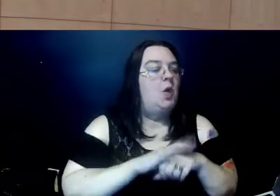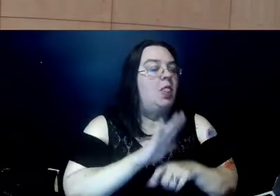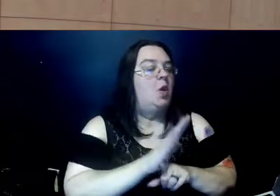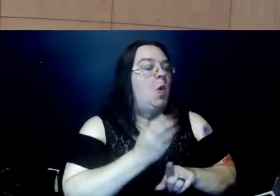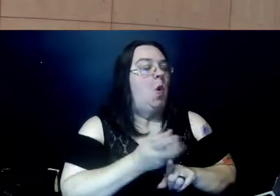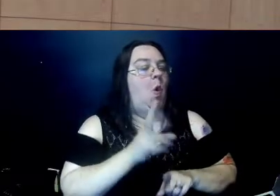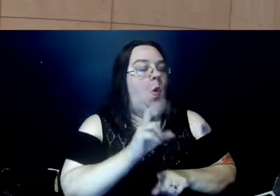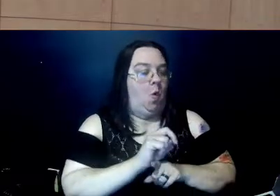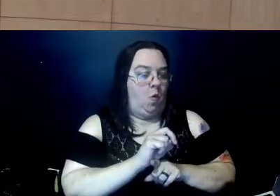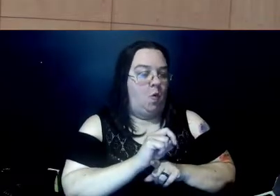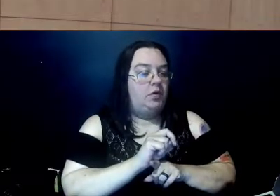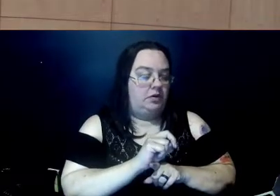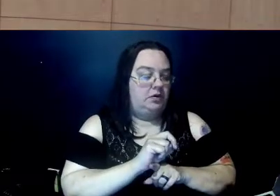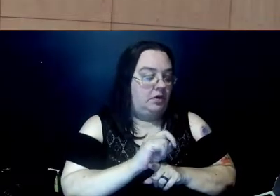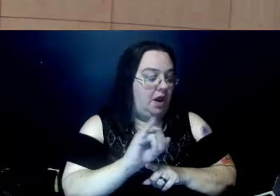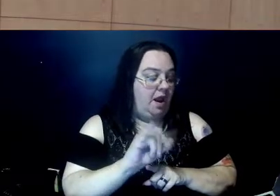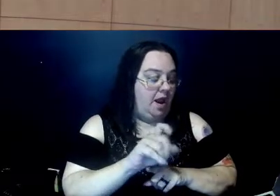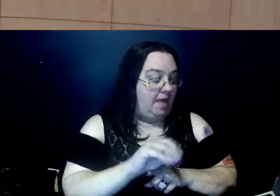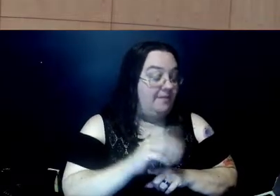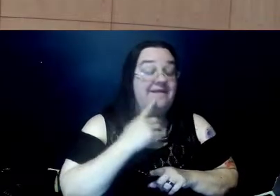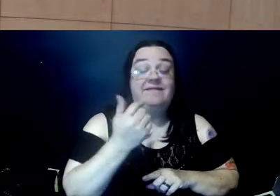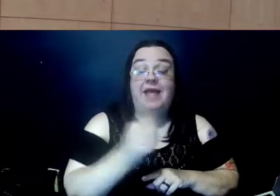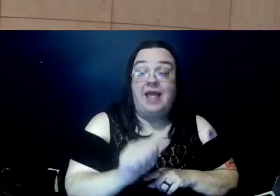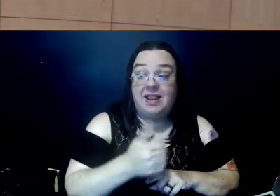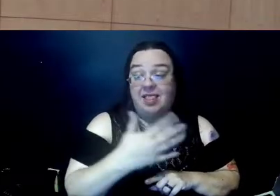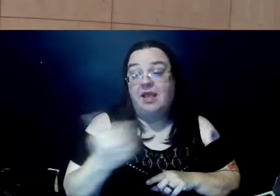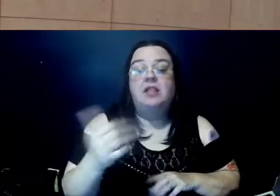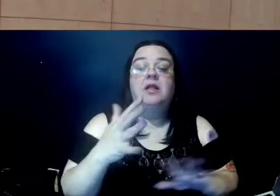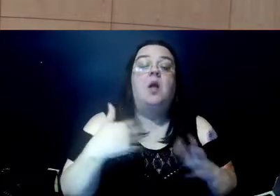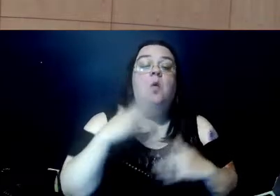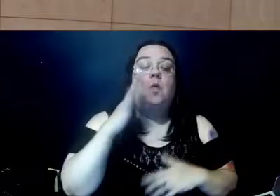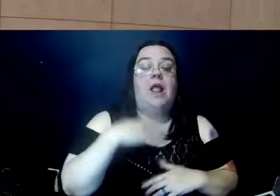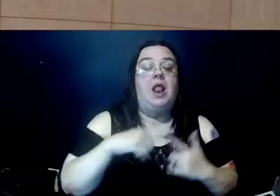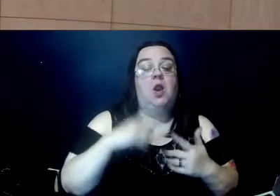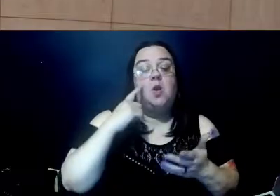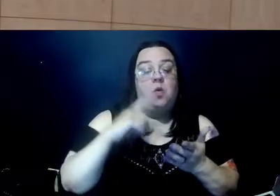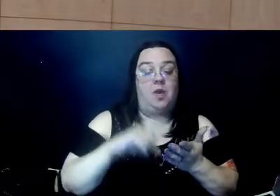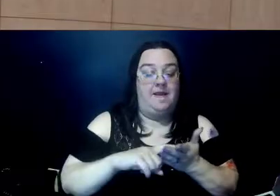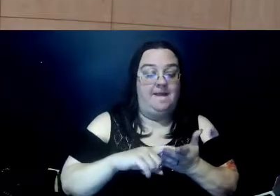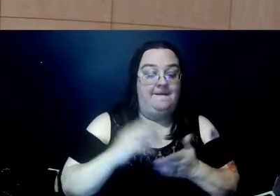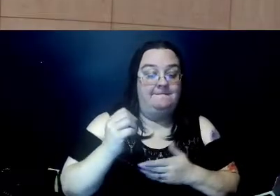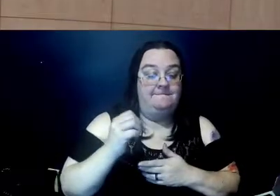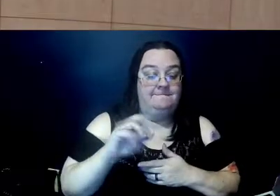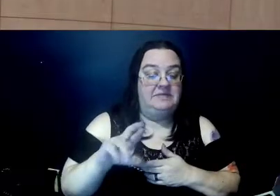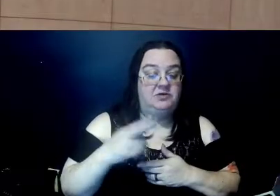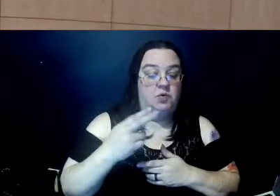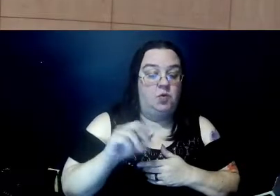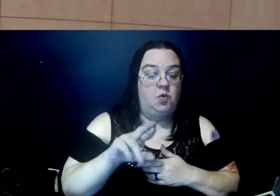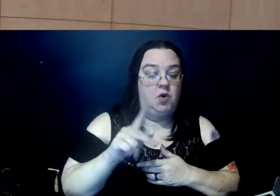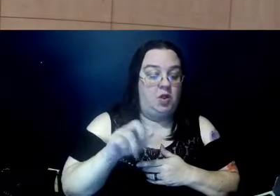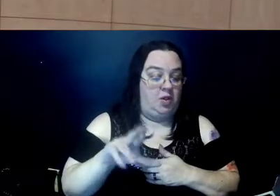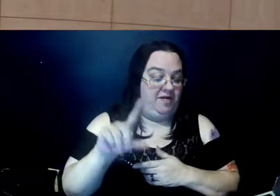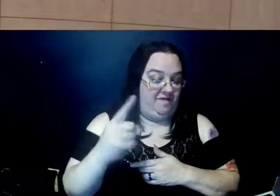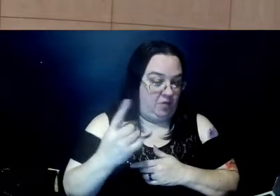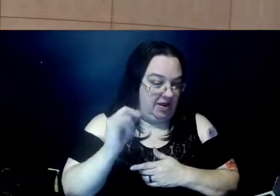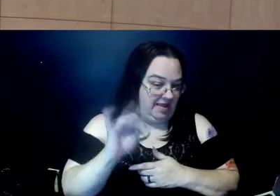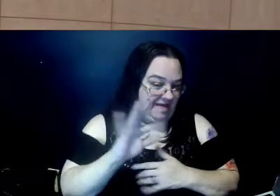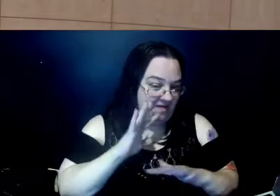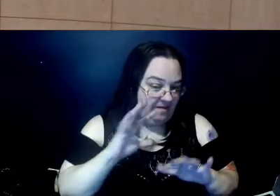items. So if there's any other object, I would like to recognize Mr. Horkler first, if that's possible, and then we'll have